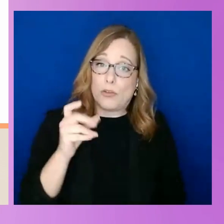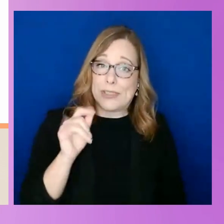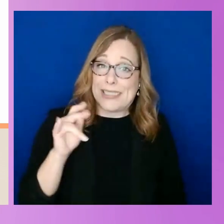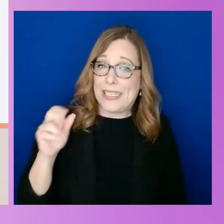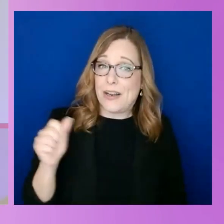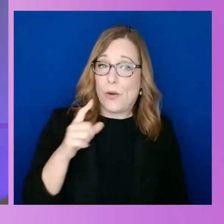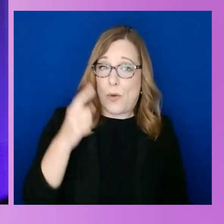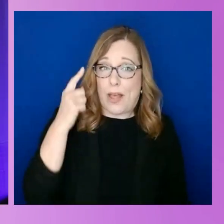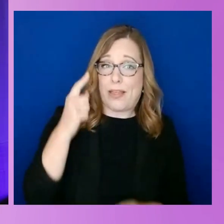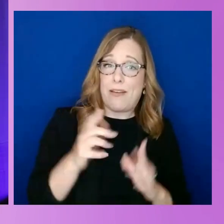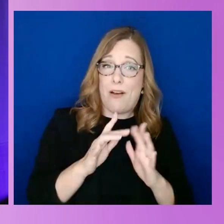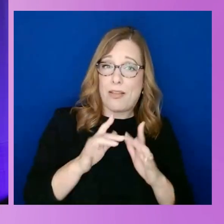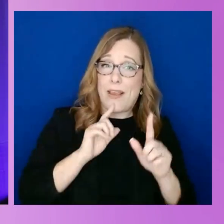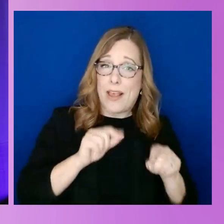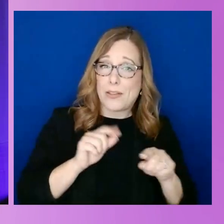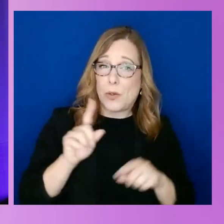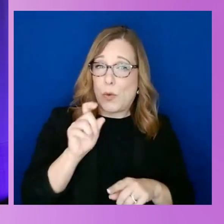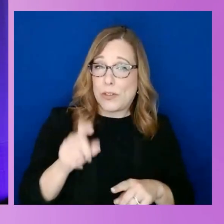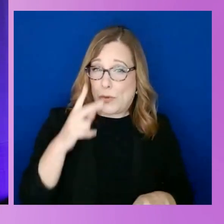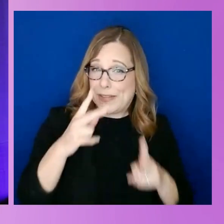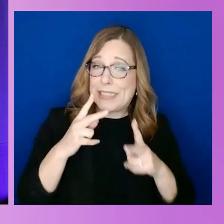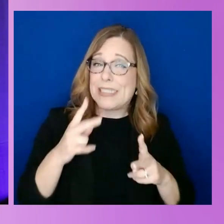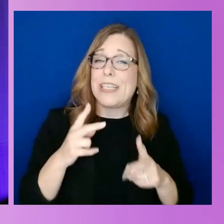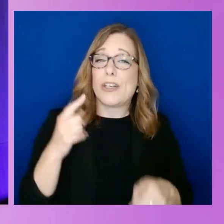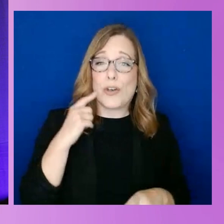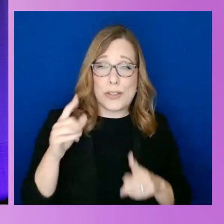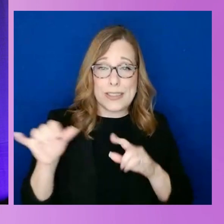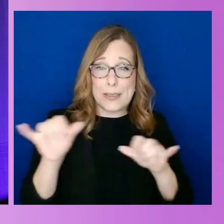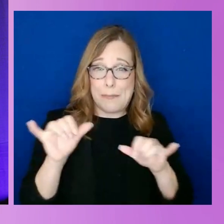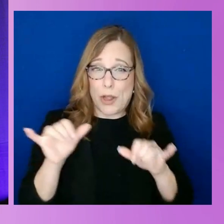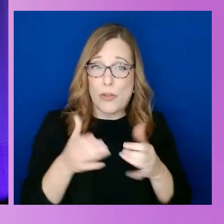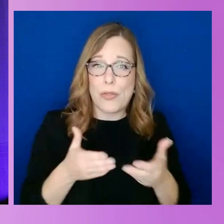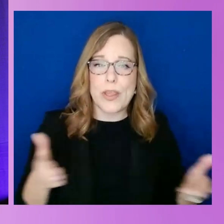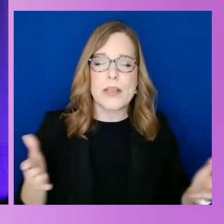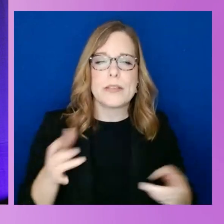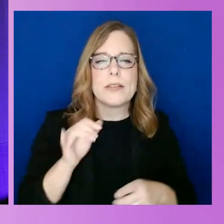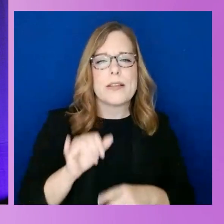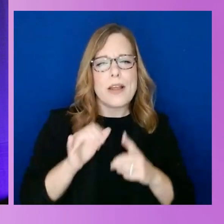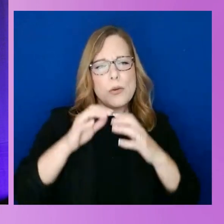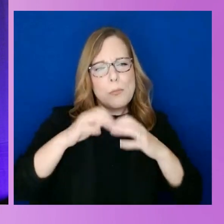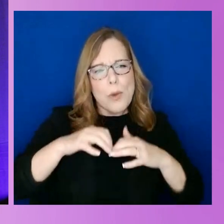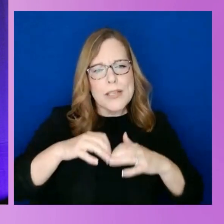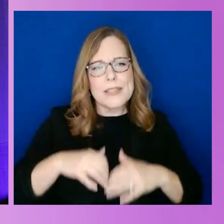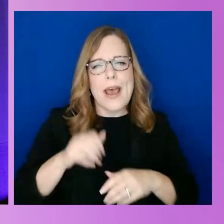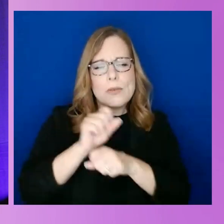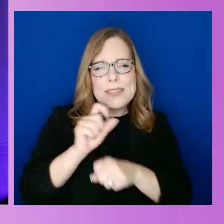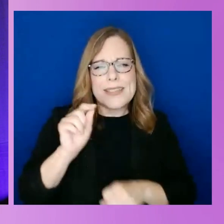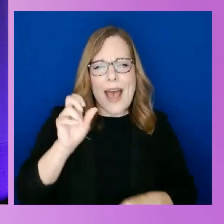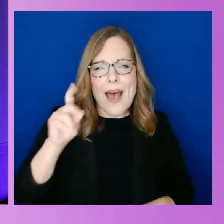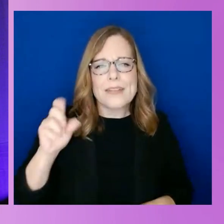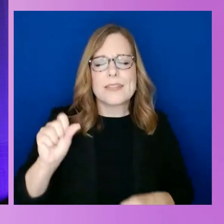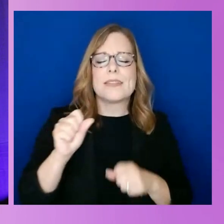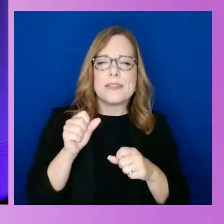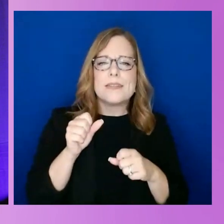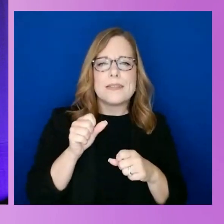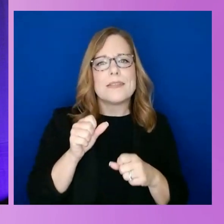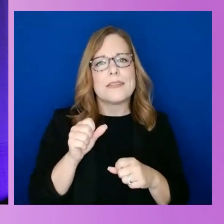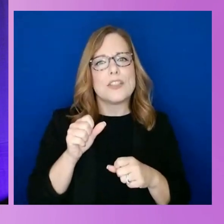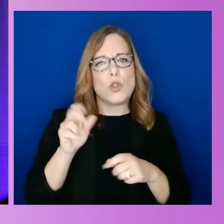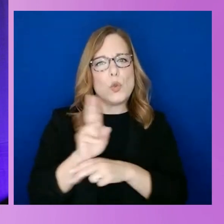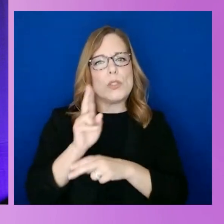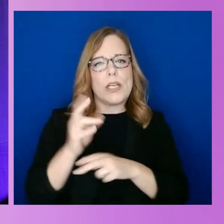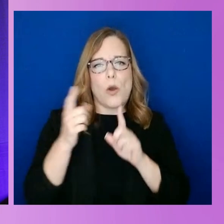cases: using Copilot to break down complex tasks into simpler, manageable steps, or